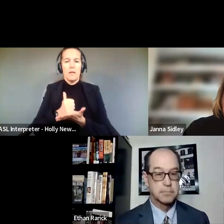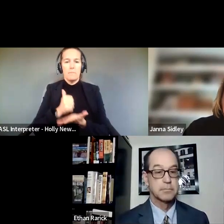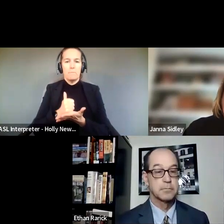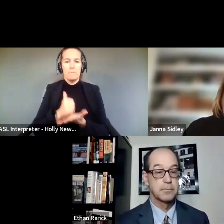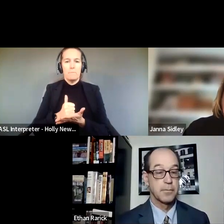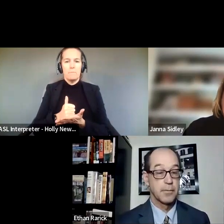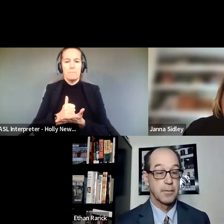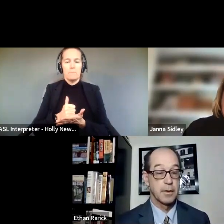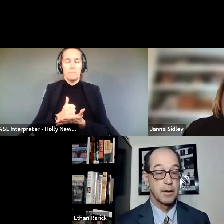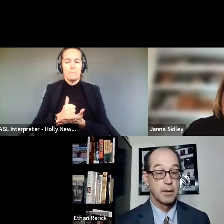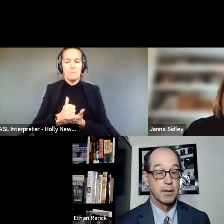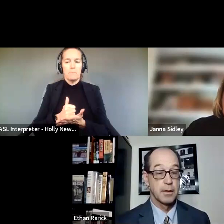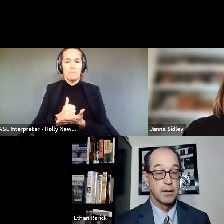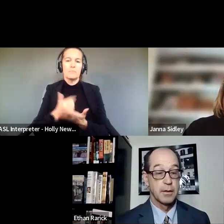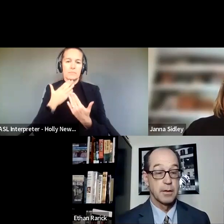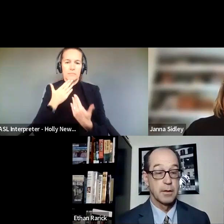Gracias.